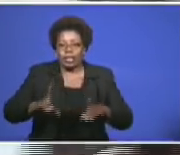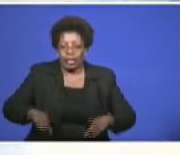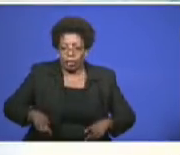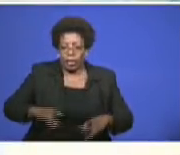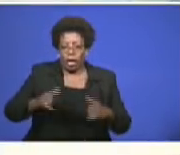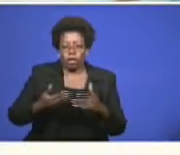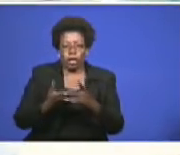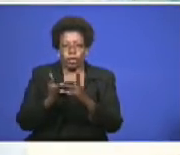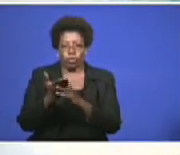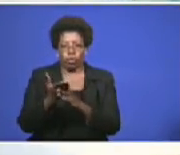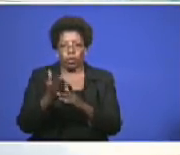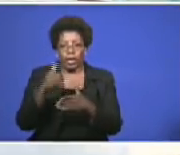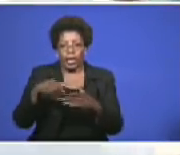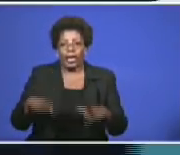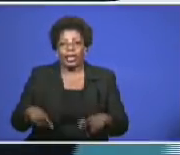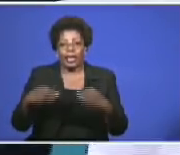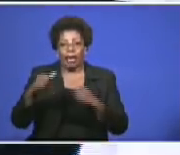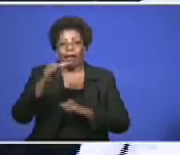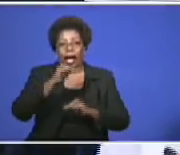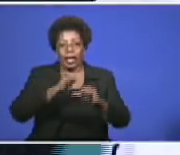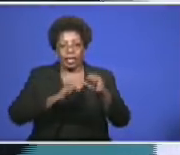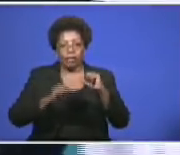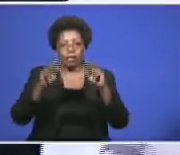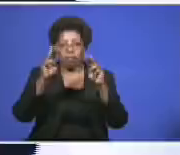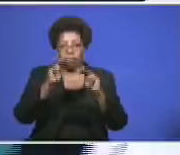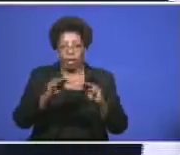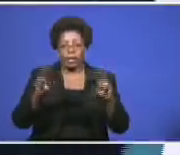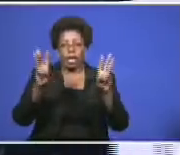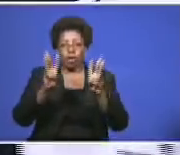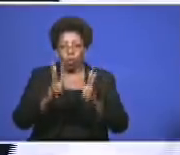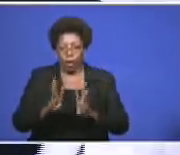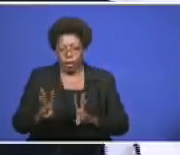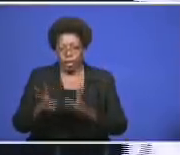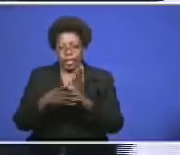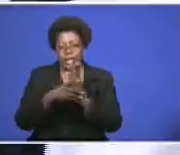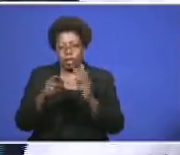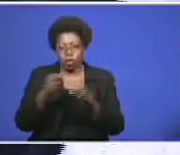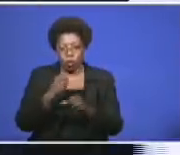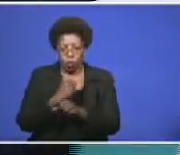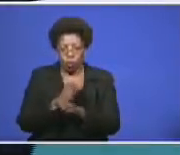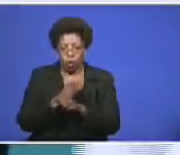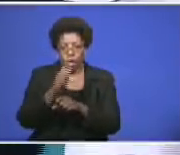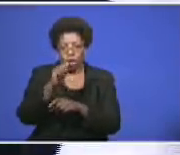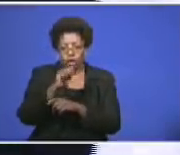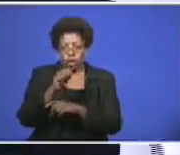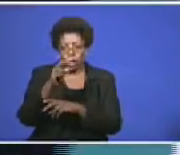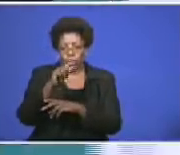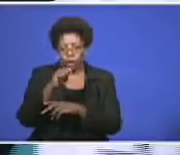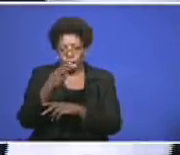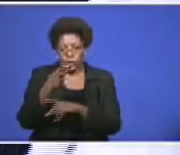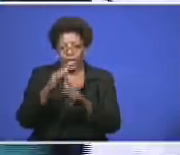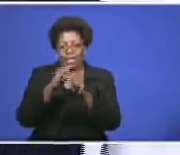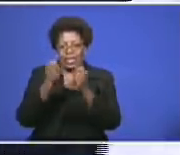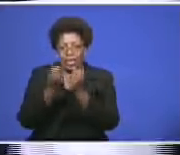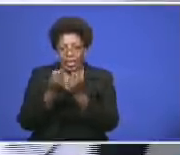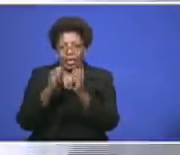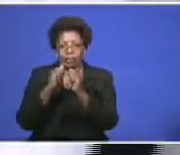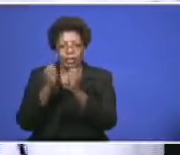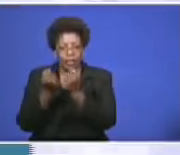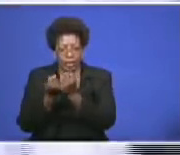how to get through with life activities. Monday, Wednesdays, we do skill work. Tuesday, Thursday, we do